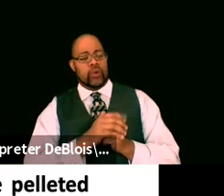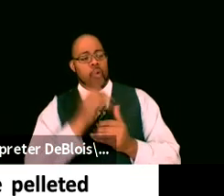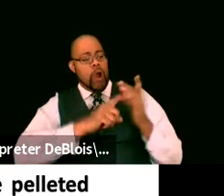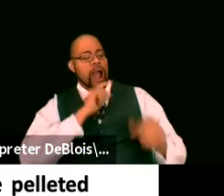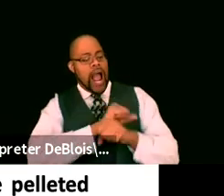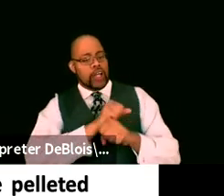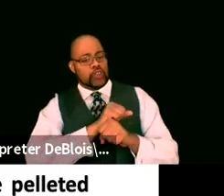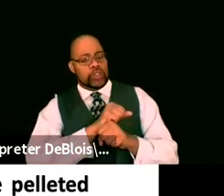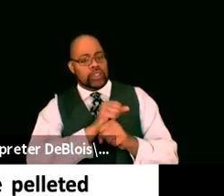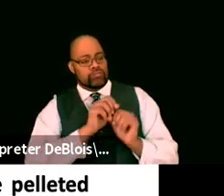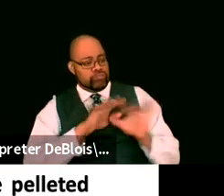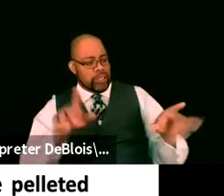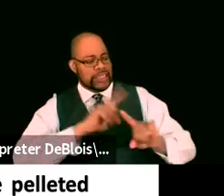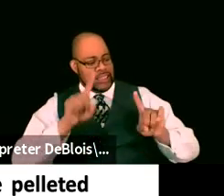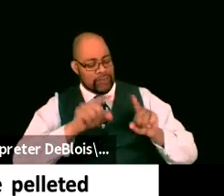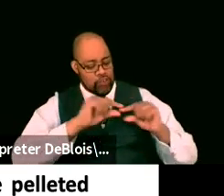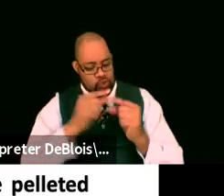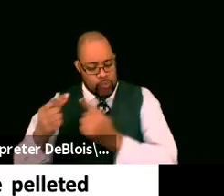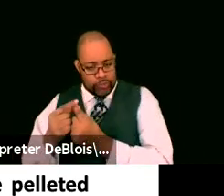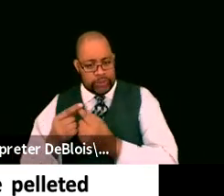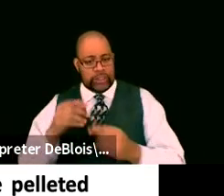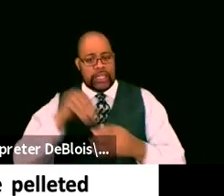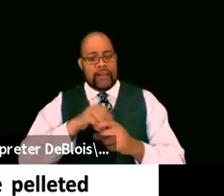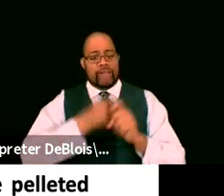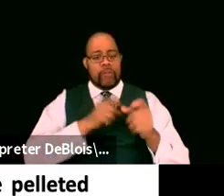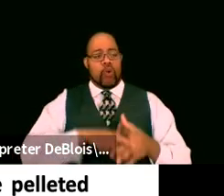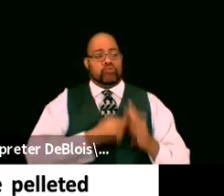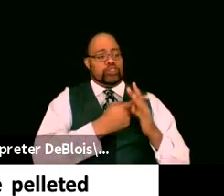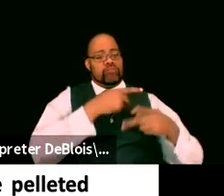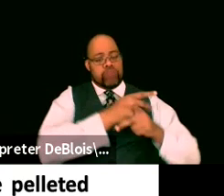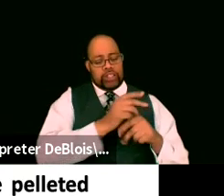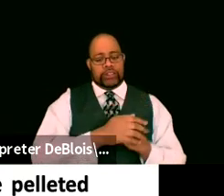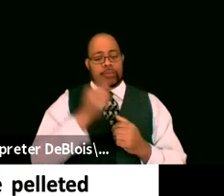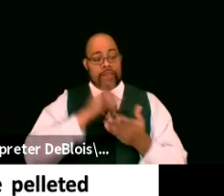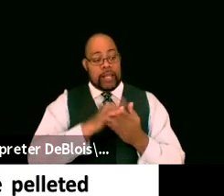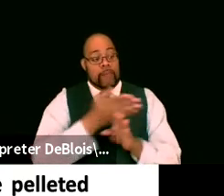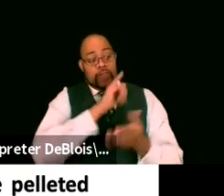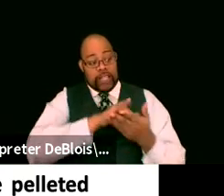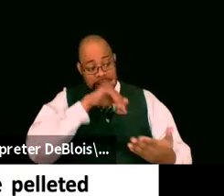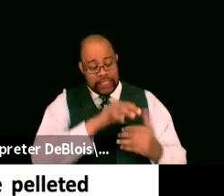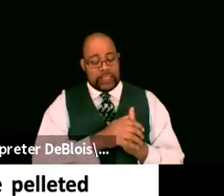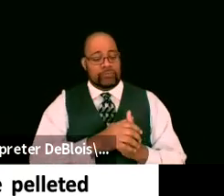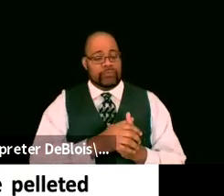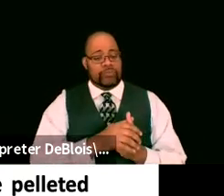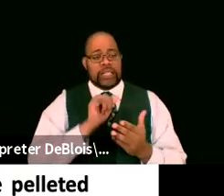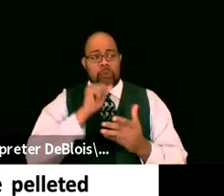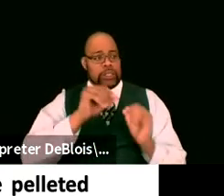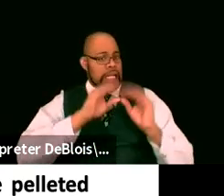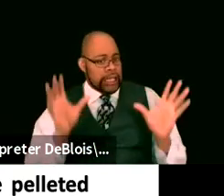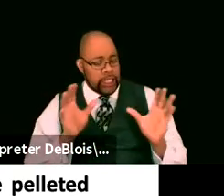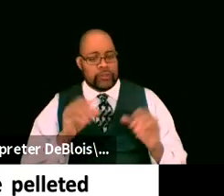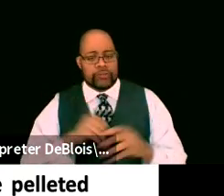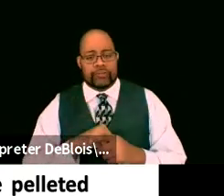actual prevalence of different species groups was from our industrial products. Because prior to this study, it wasn't entirely clear in